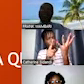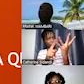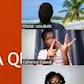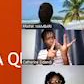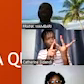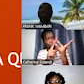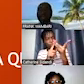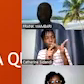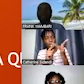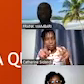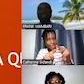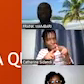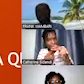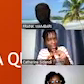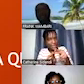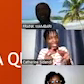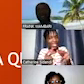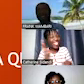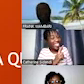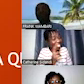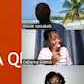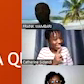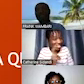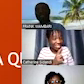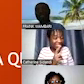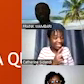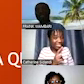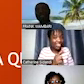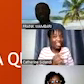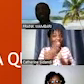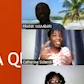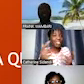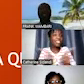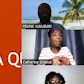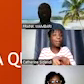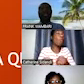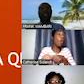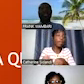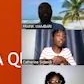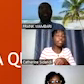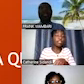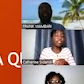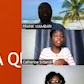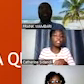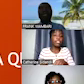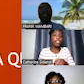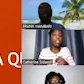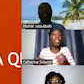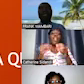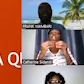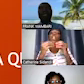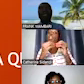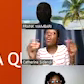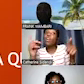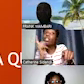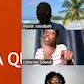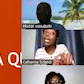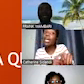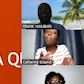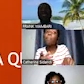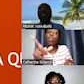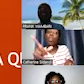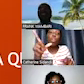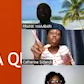most risky debts, things like mortgage, things like long-term loans you have with the bank, things